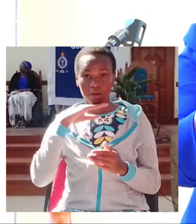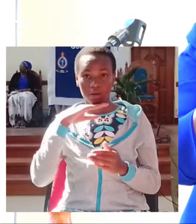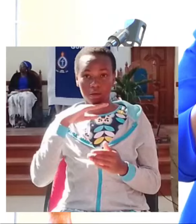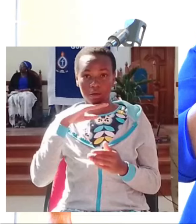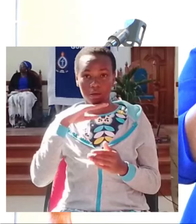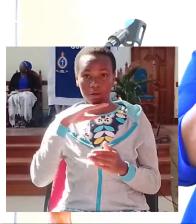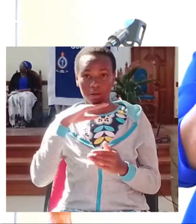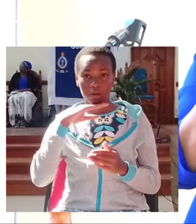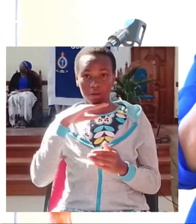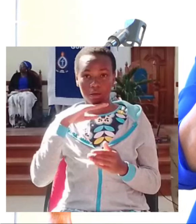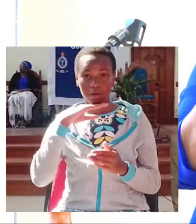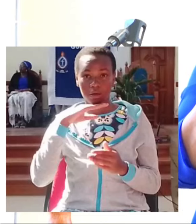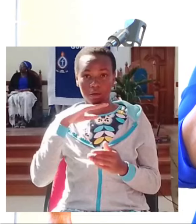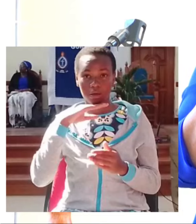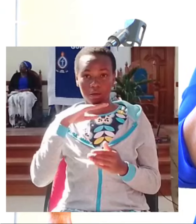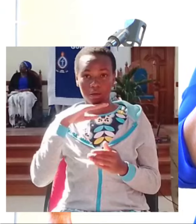Nimelipiwa garama.